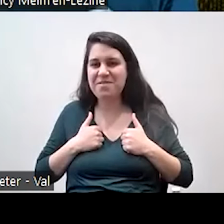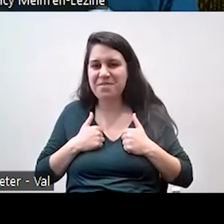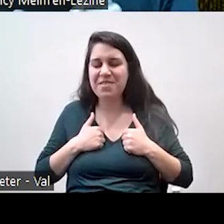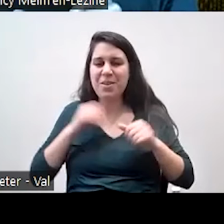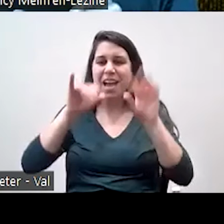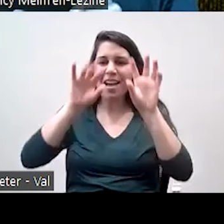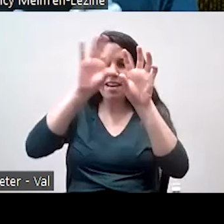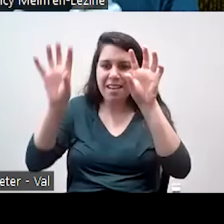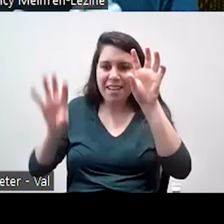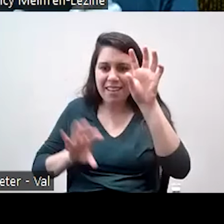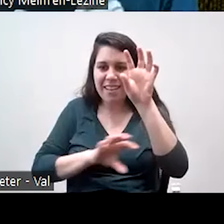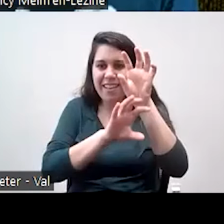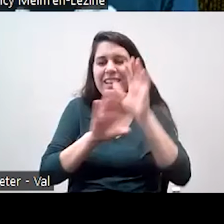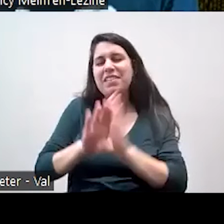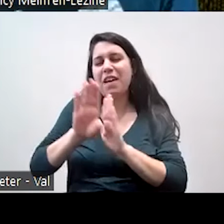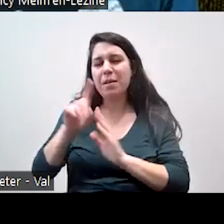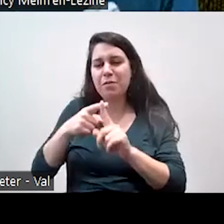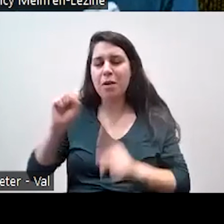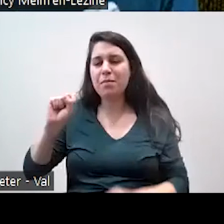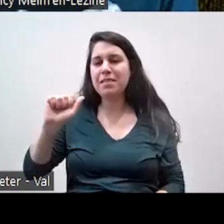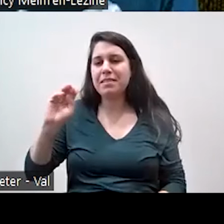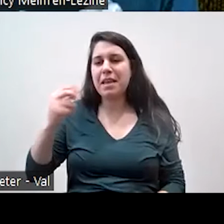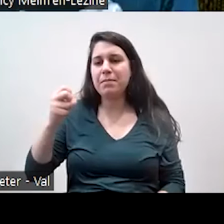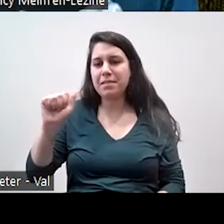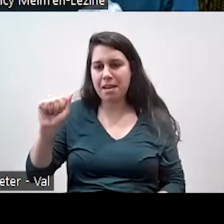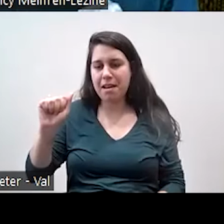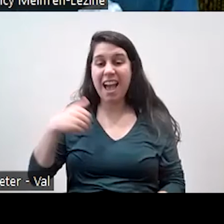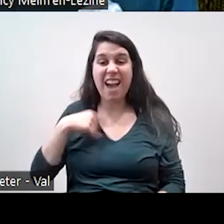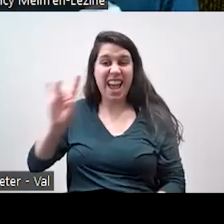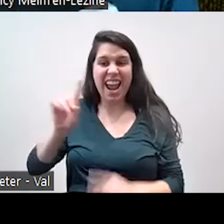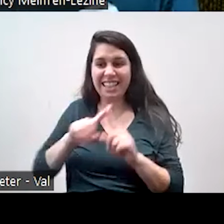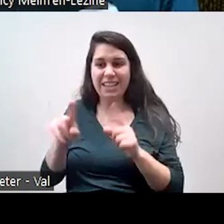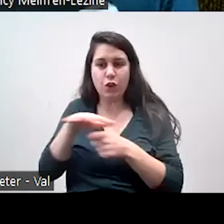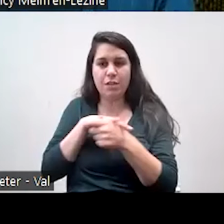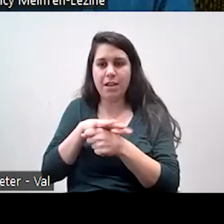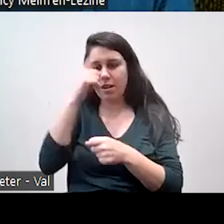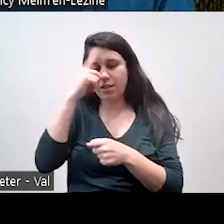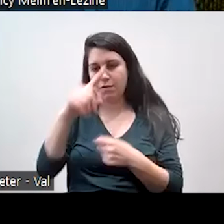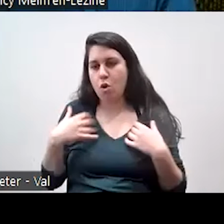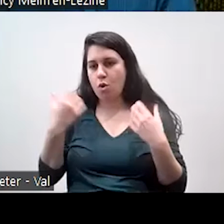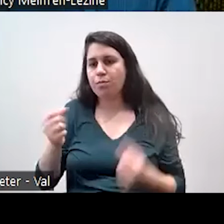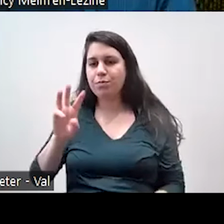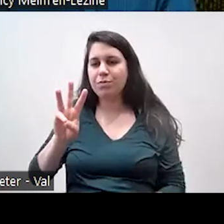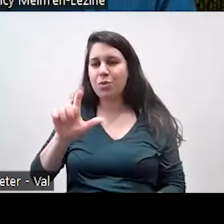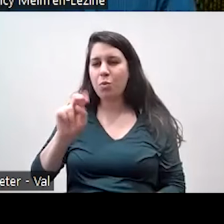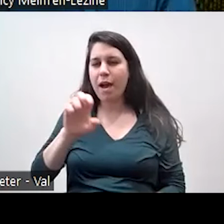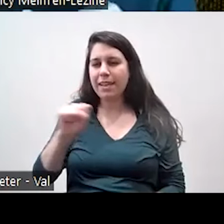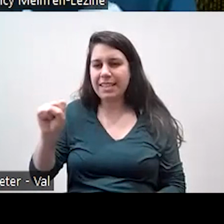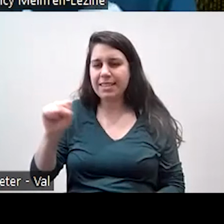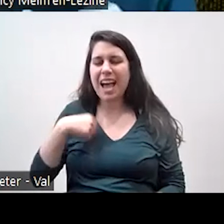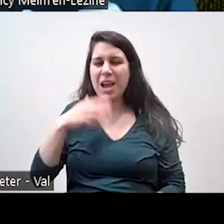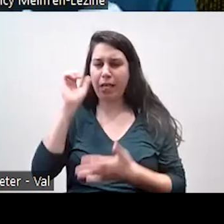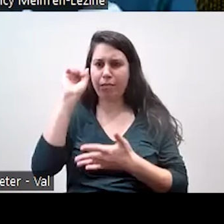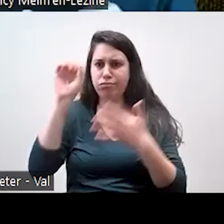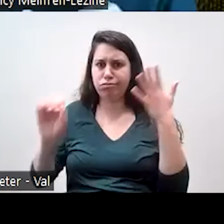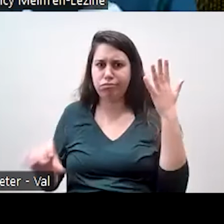wellness that was developed by SAMHSA. And they had 8 dimensions of wellness. I'll just kind of run through them fairly quickly,